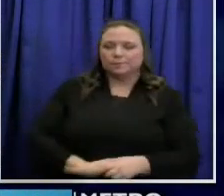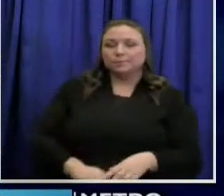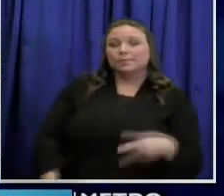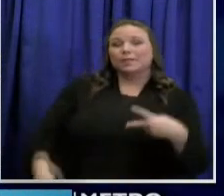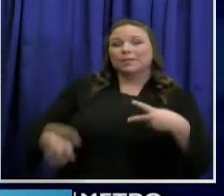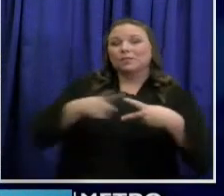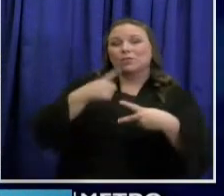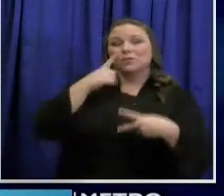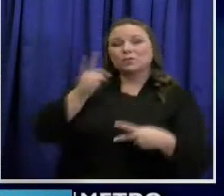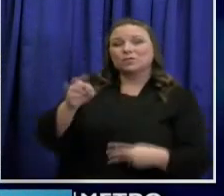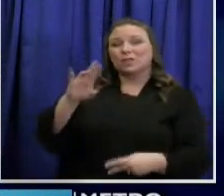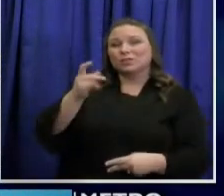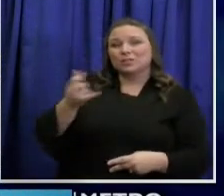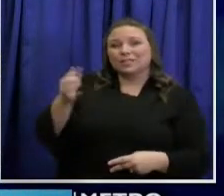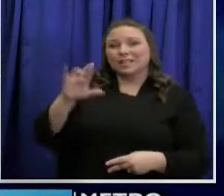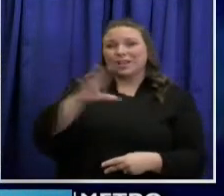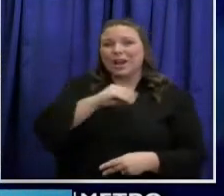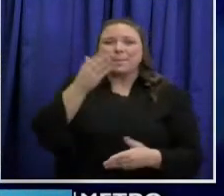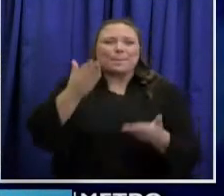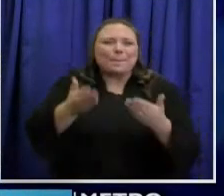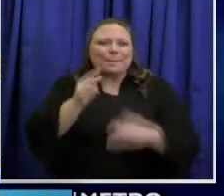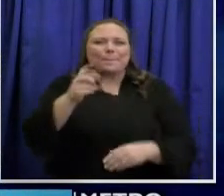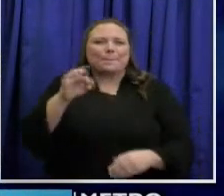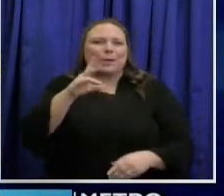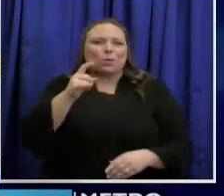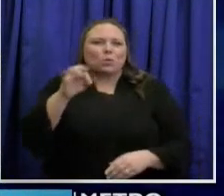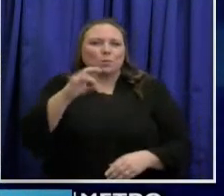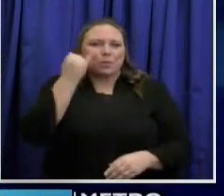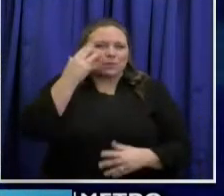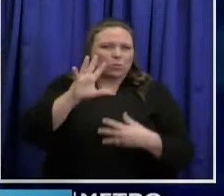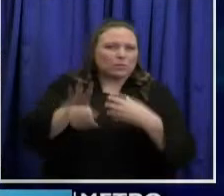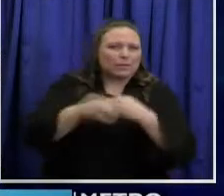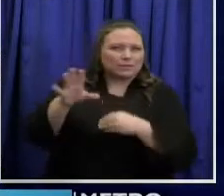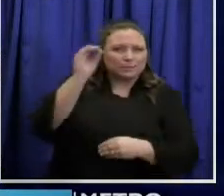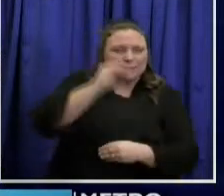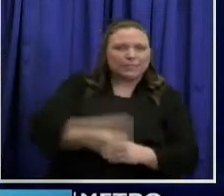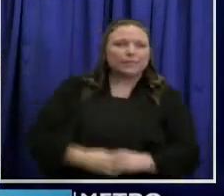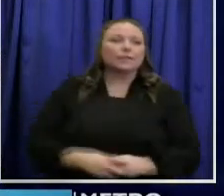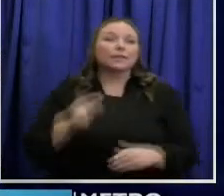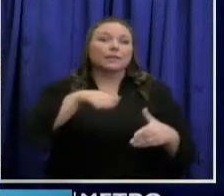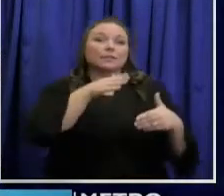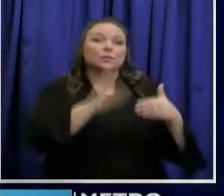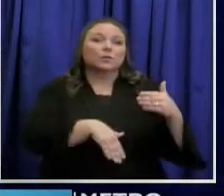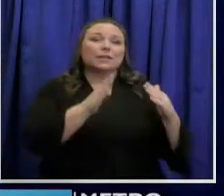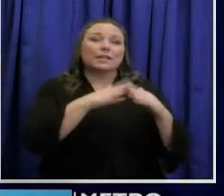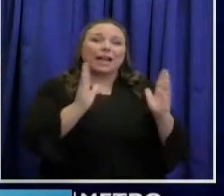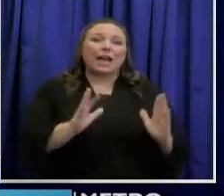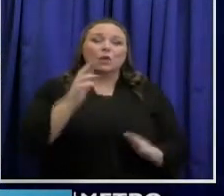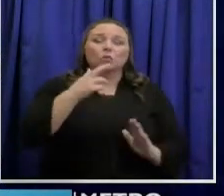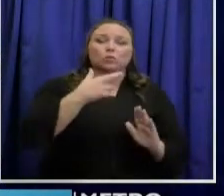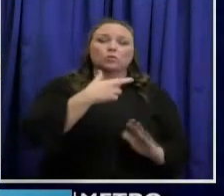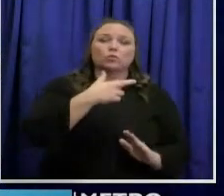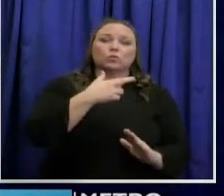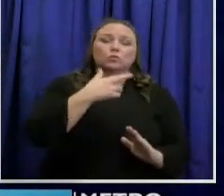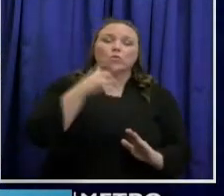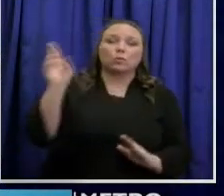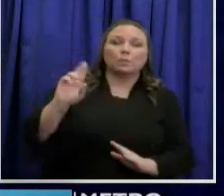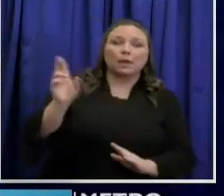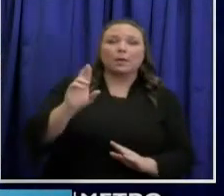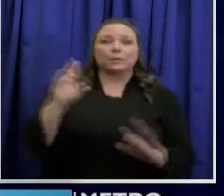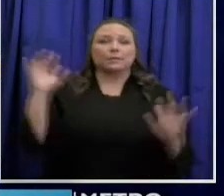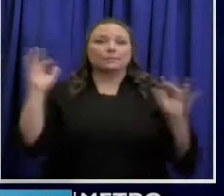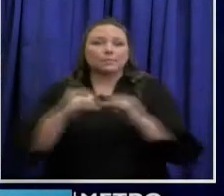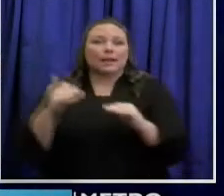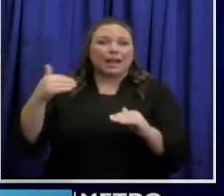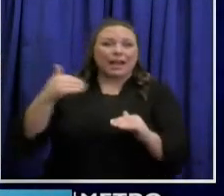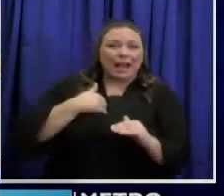Dr. Jahangir and possibly Mayor Cooper, if he'd also like to weigh in. So this weekend, the House Republican Caucus is hosting a retreat in